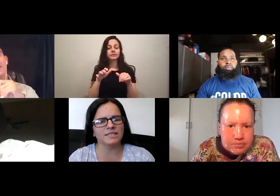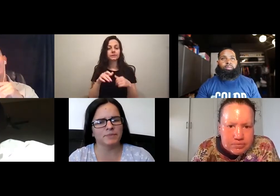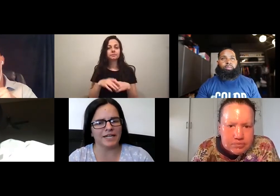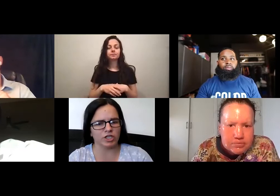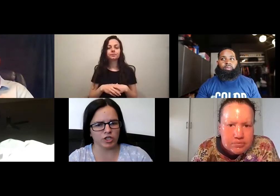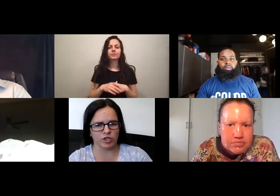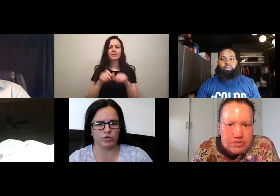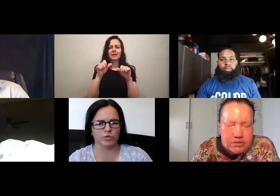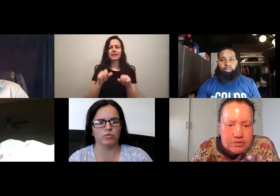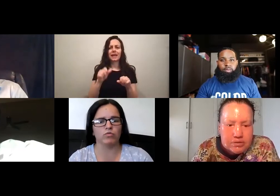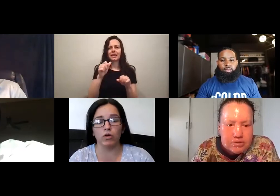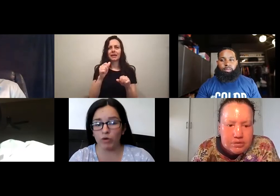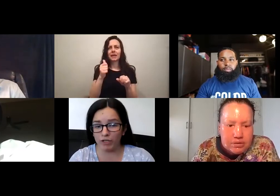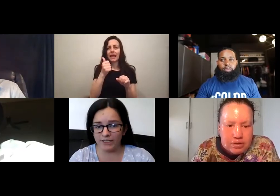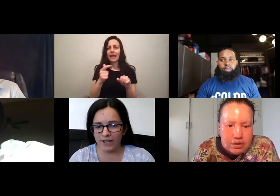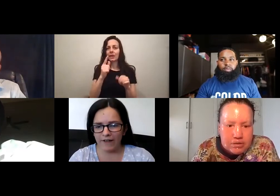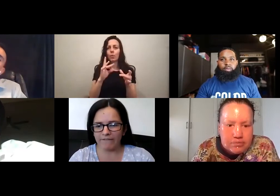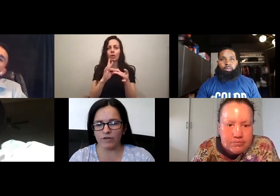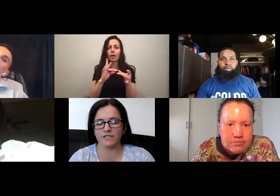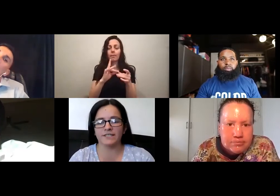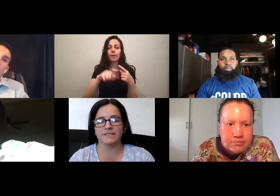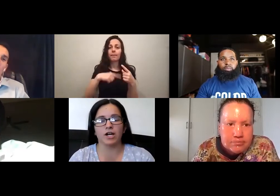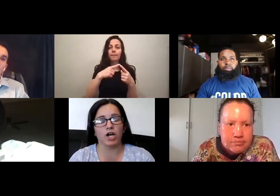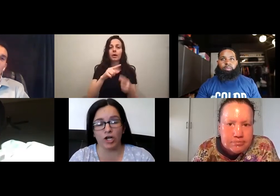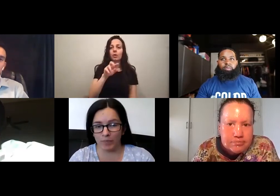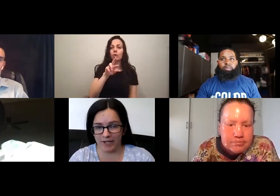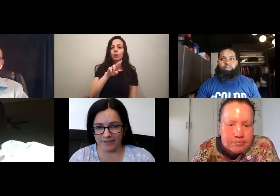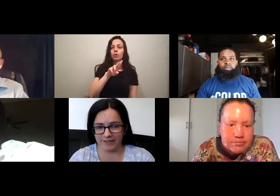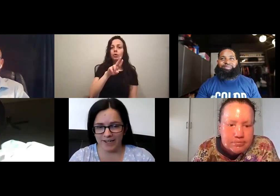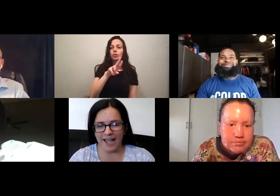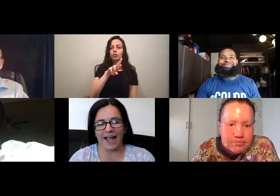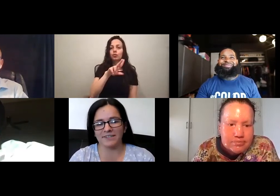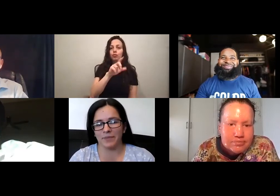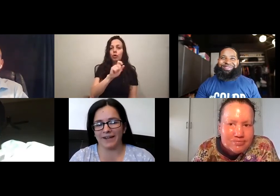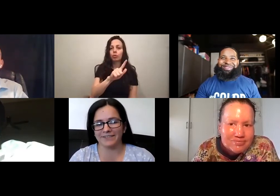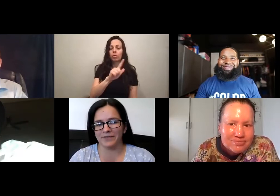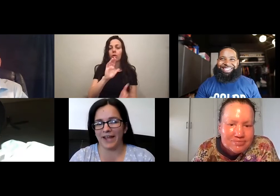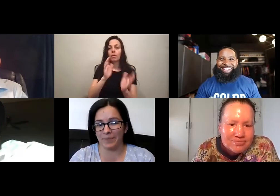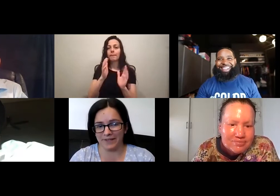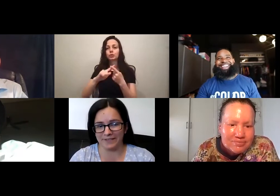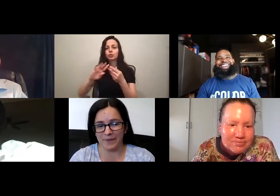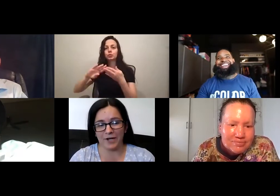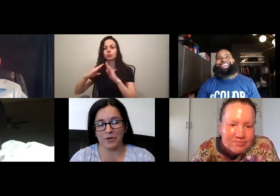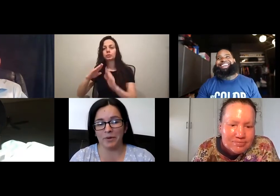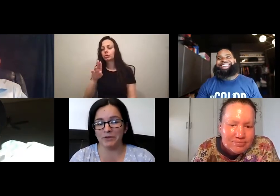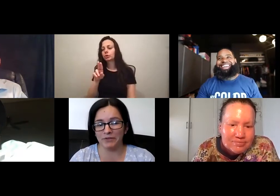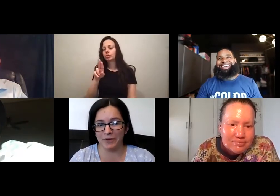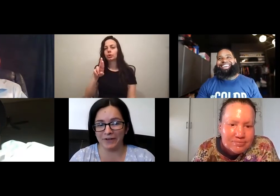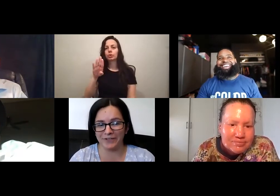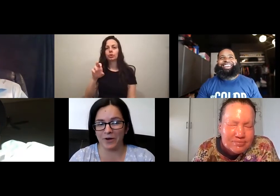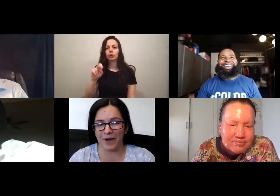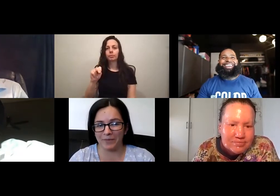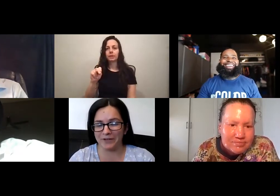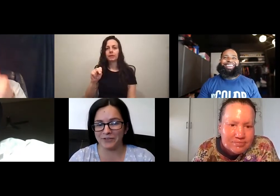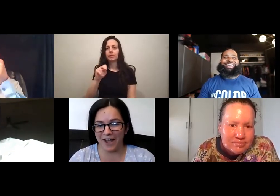anyone speak to rural versus urban aspects of ableism? And I know both of you